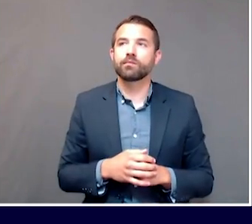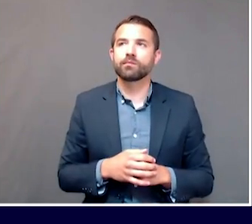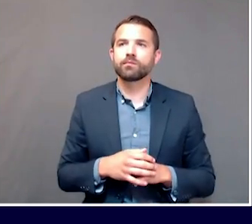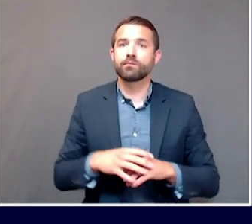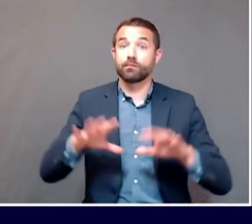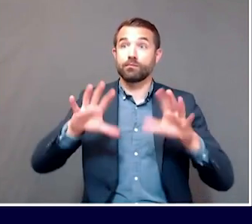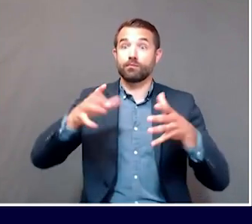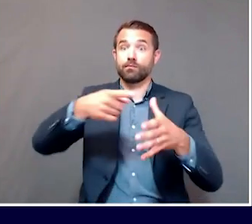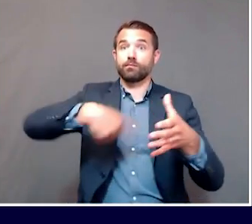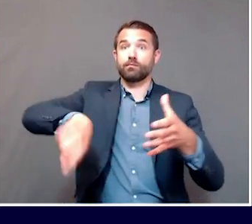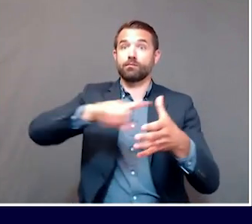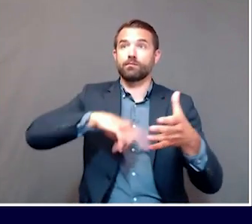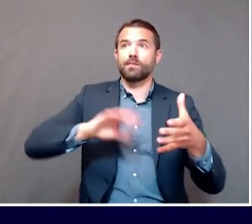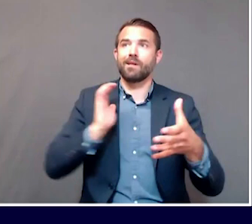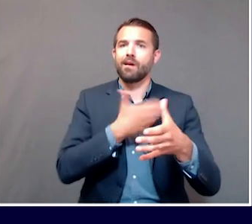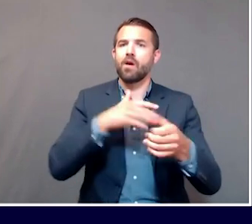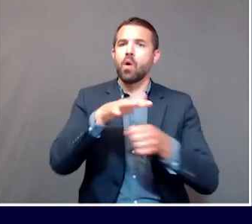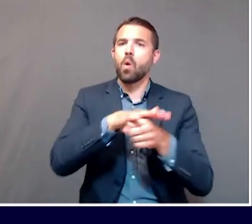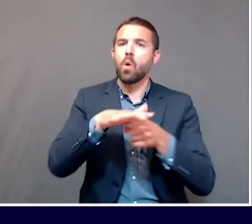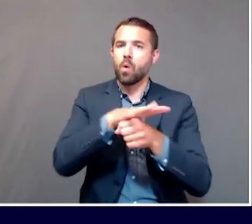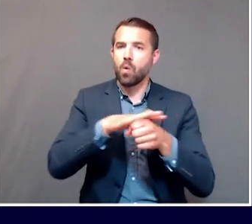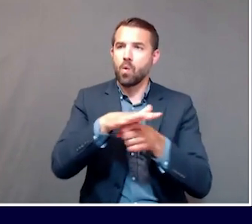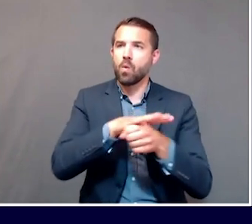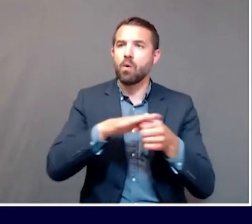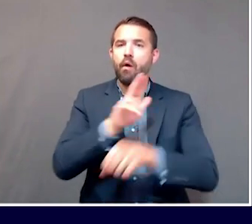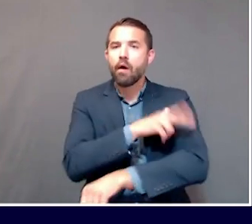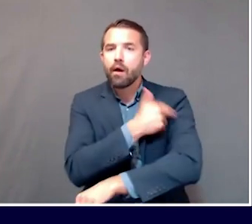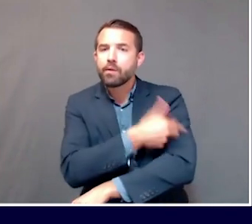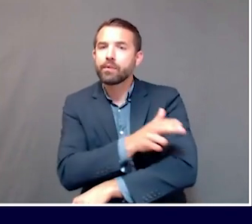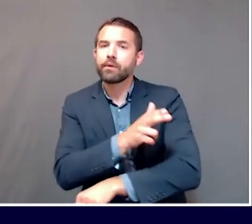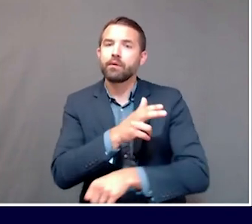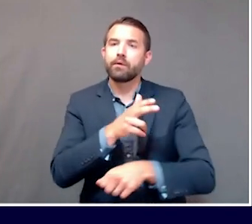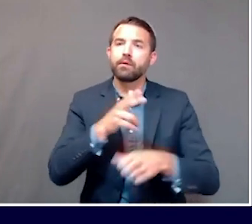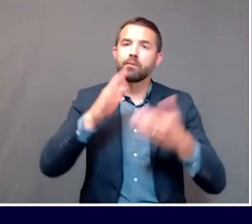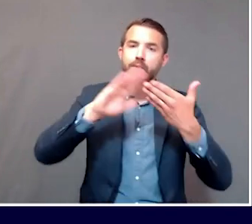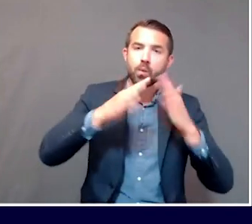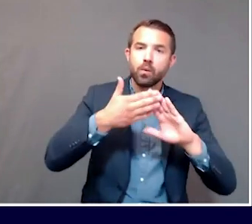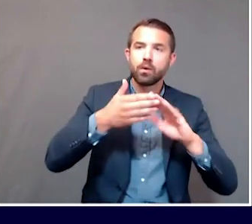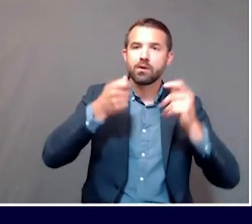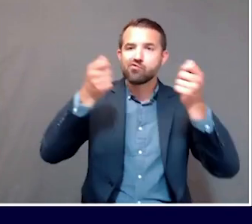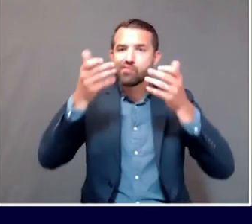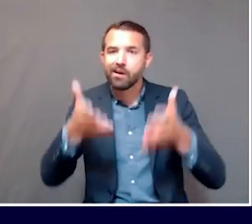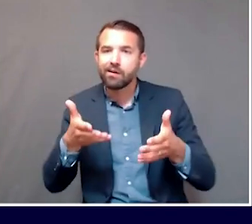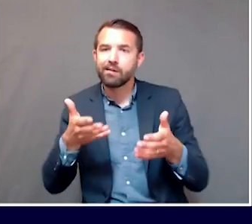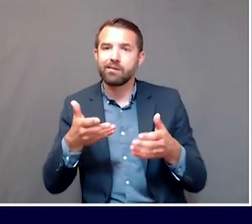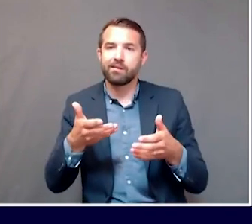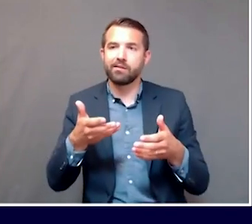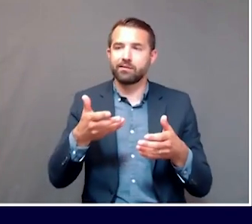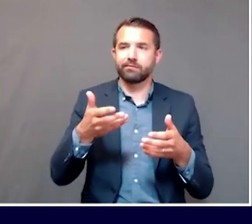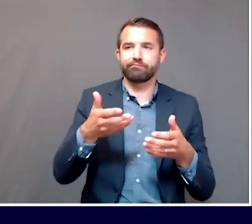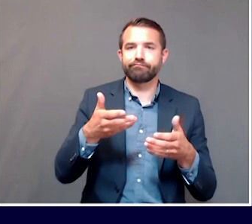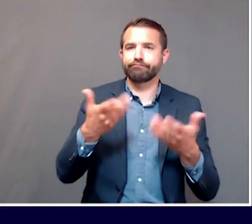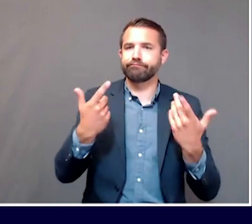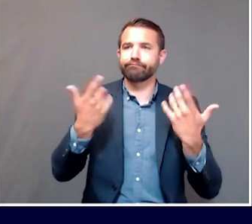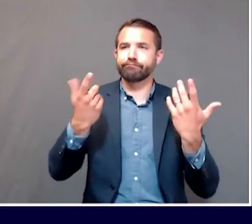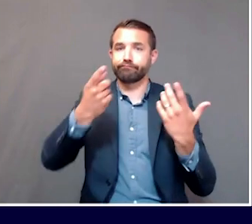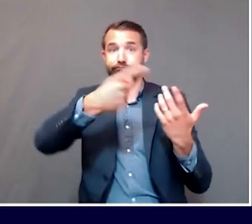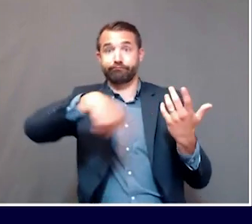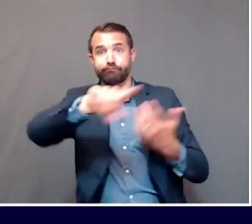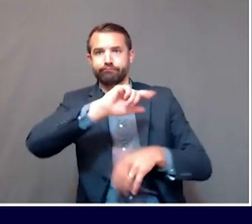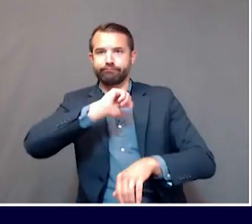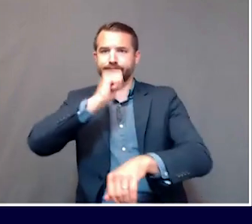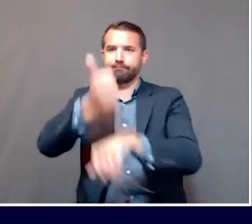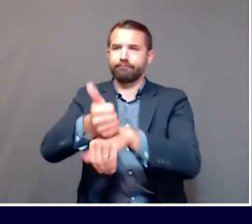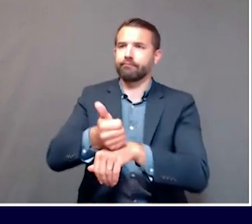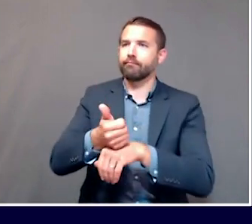our local hospital, town managers, chambers of commerce that put together a Down East COVID-19 task force.